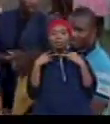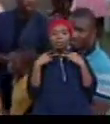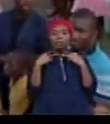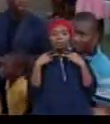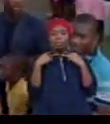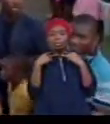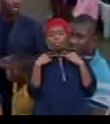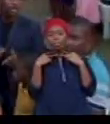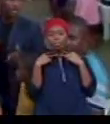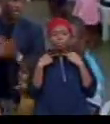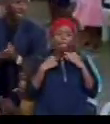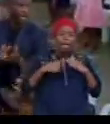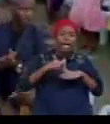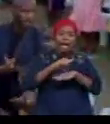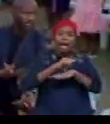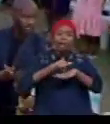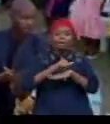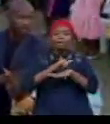Anointing breaks the